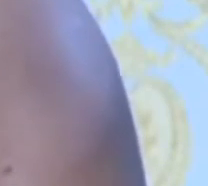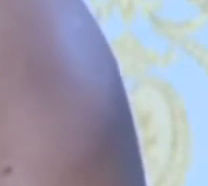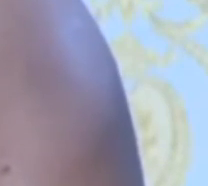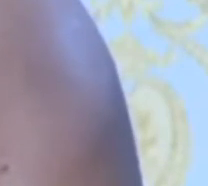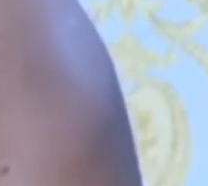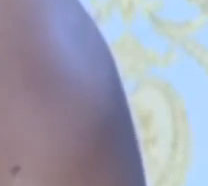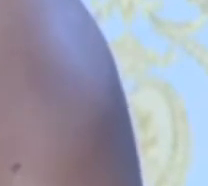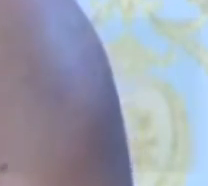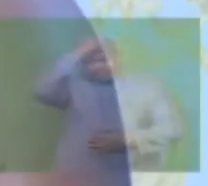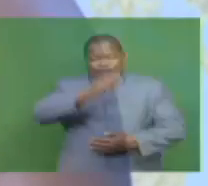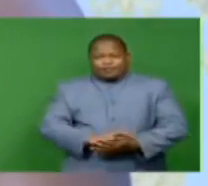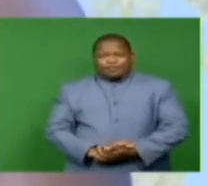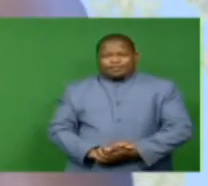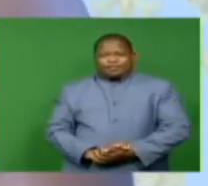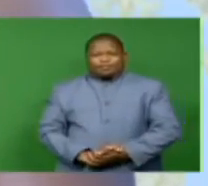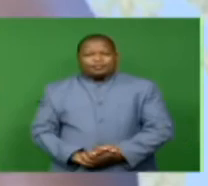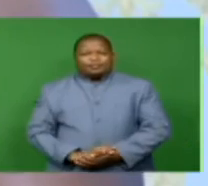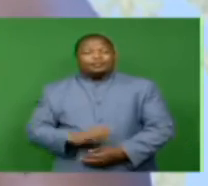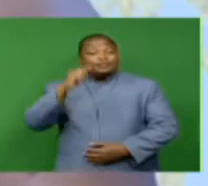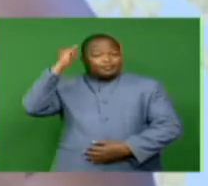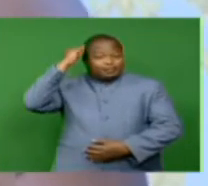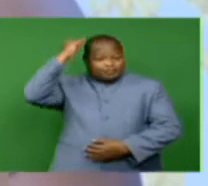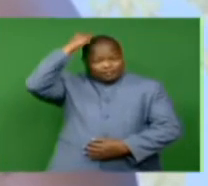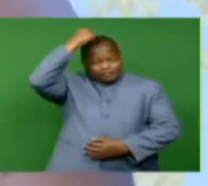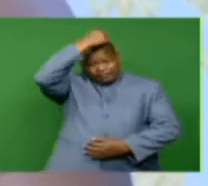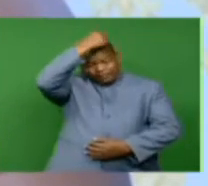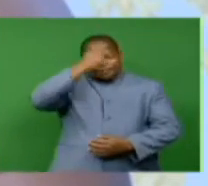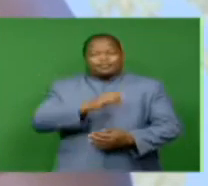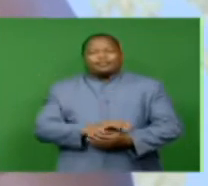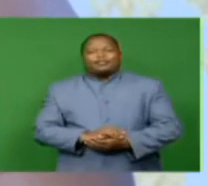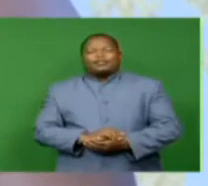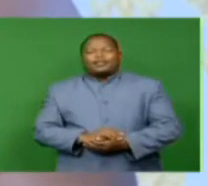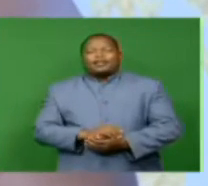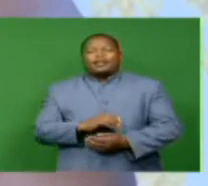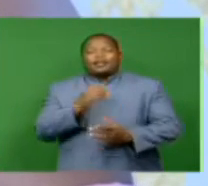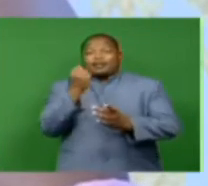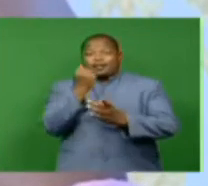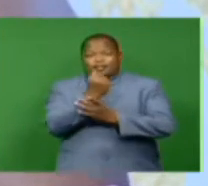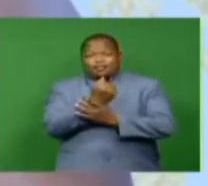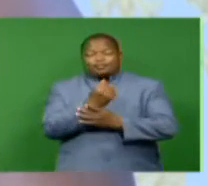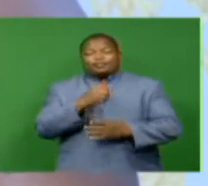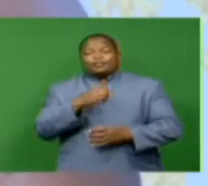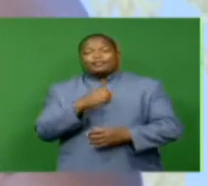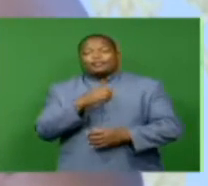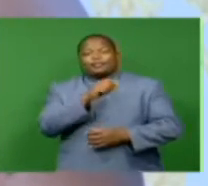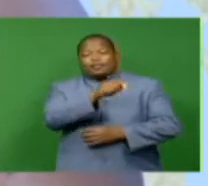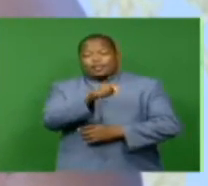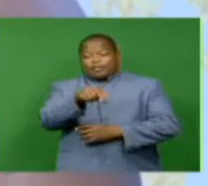Emakhosikati, Your Excellencies, representatives of heads of state and